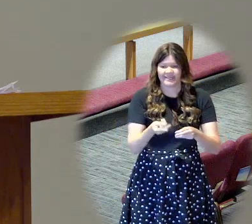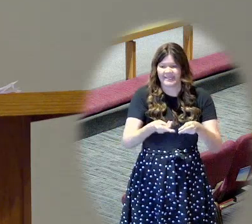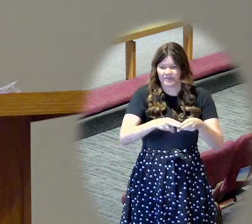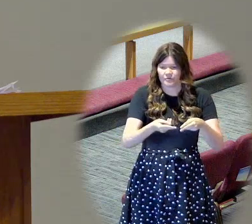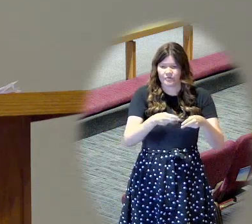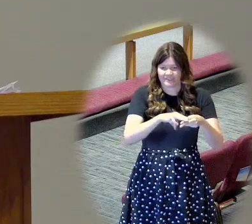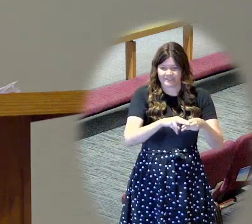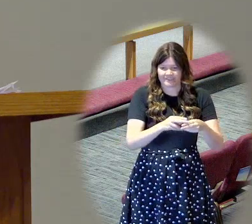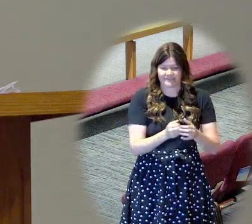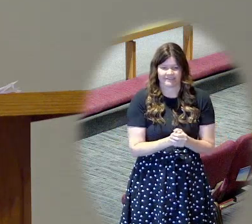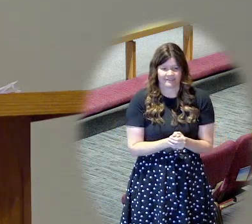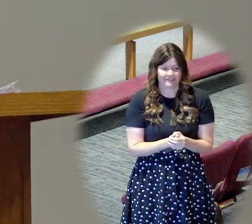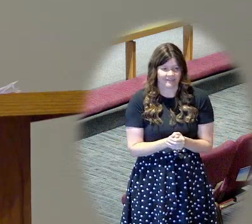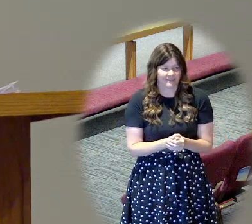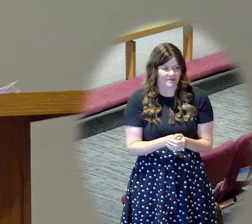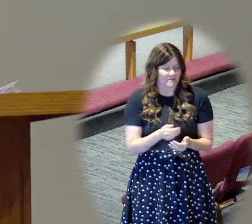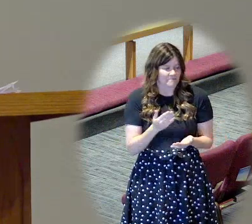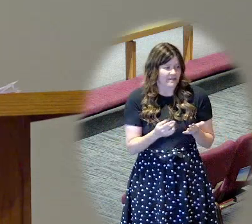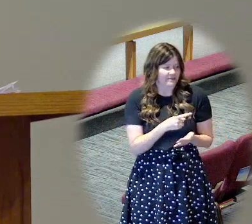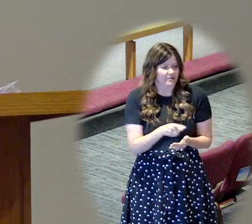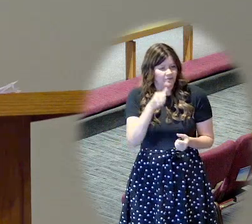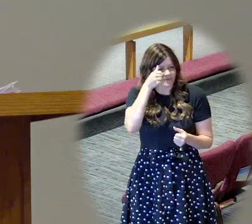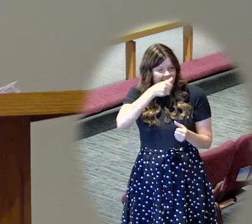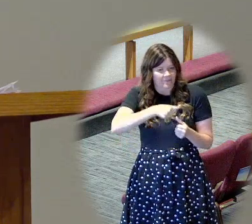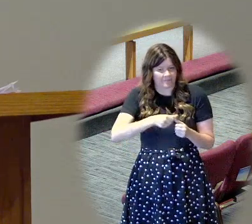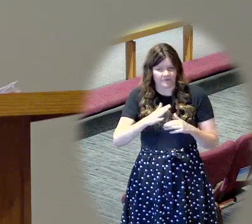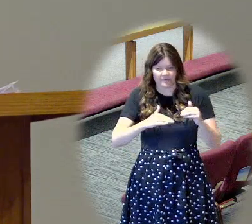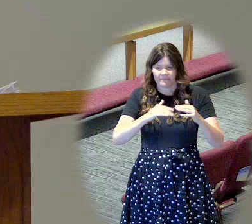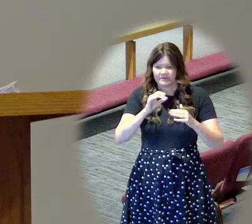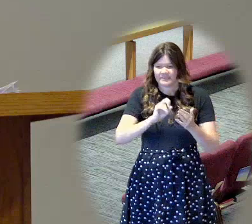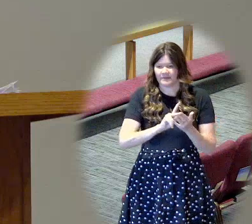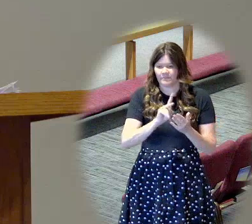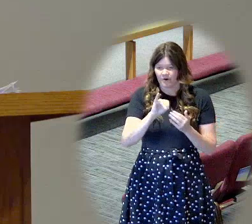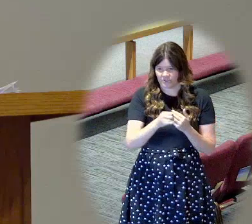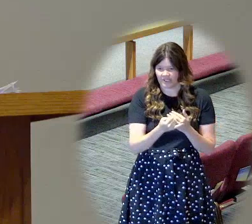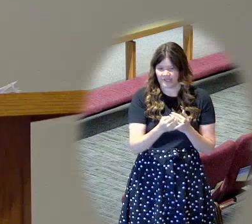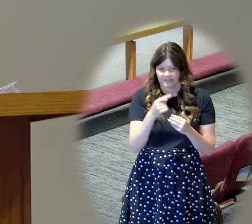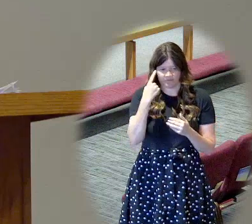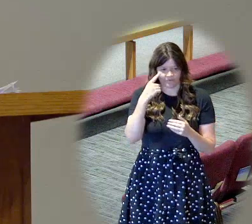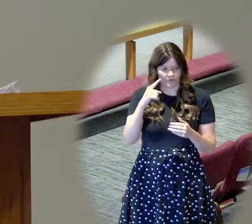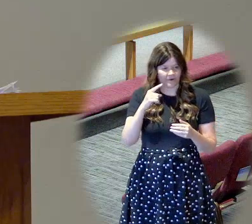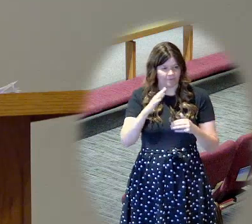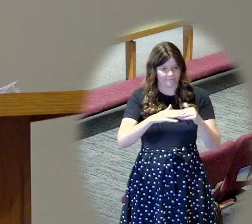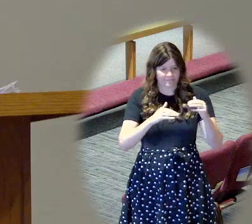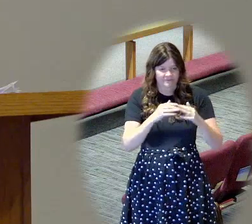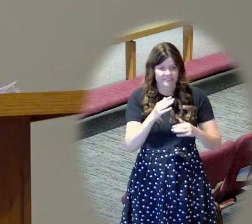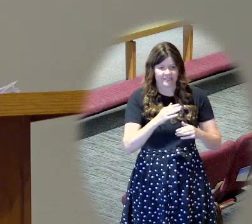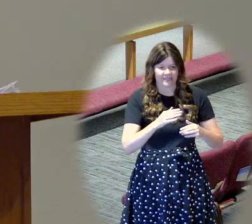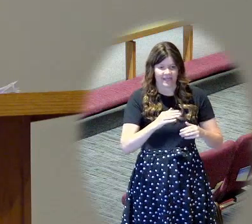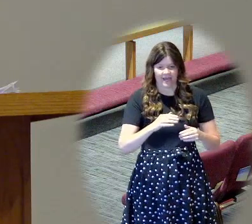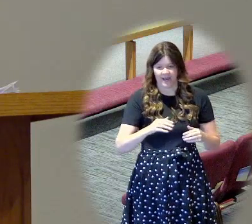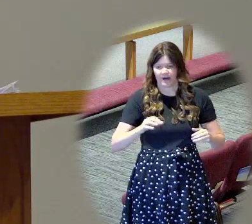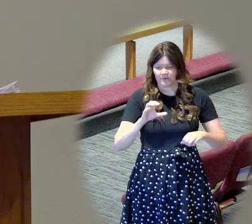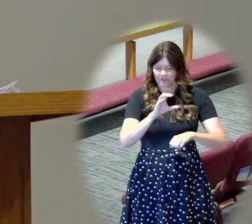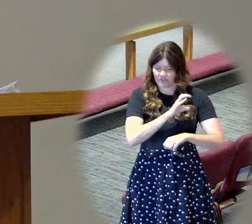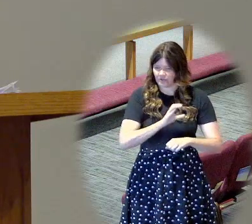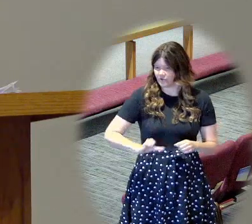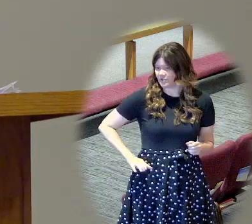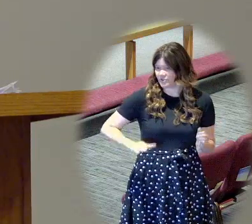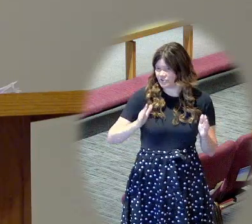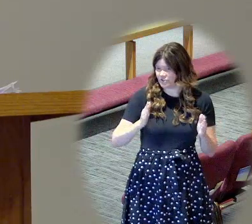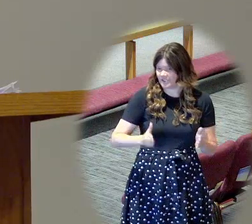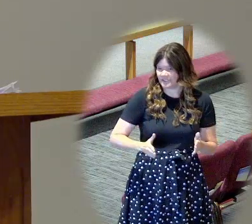Some of you remember the building project just a few years ago where we built a Christian Life Center, dedicated that.